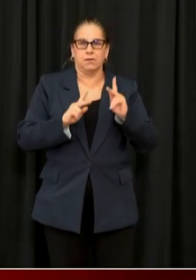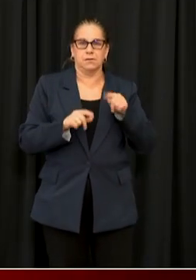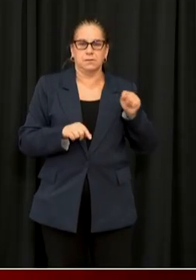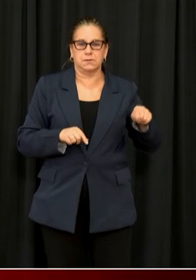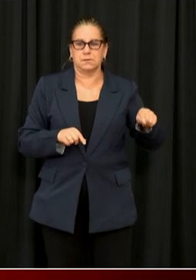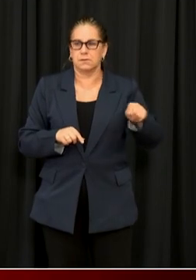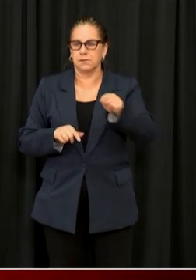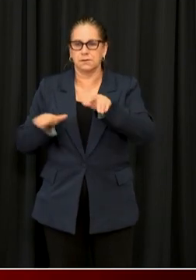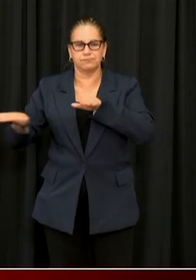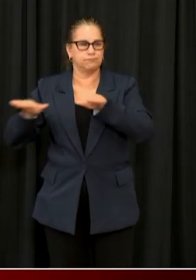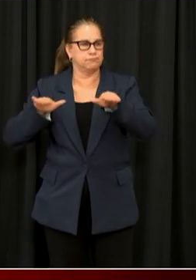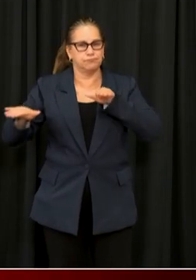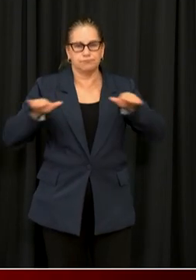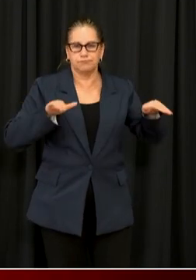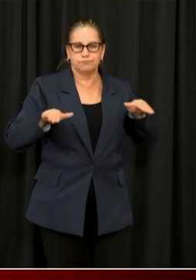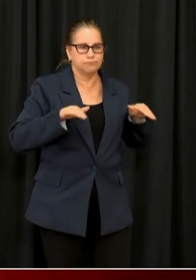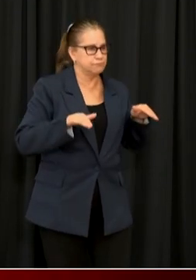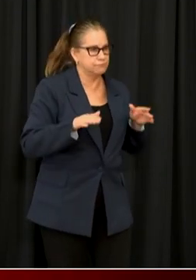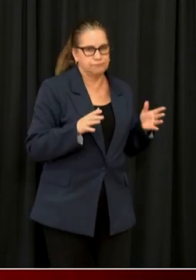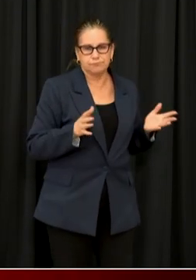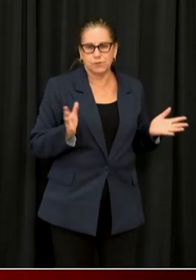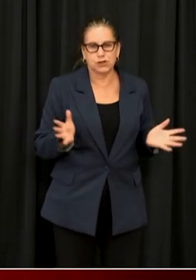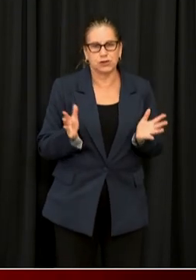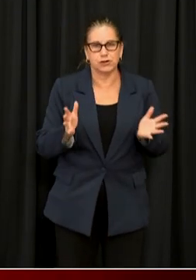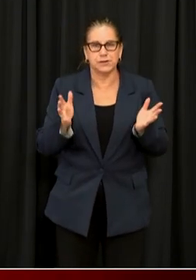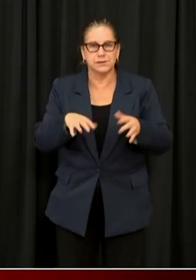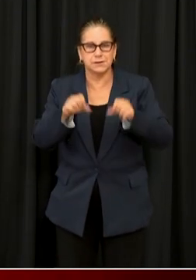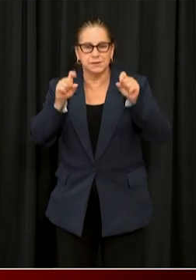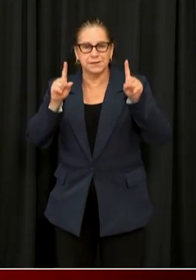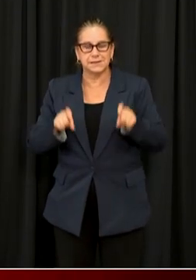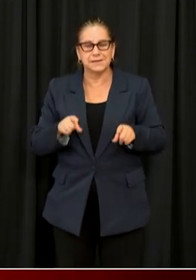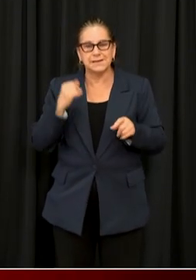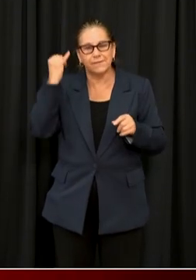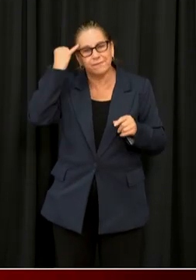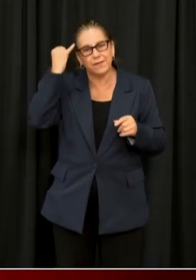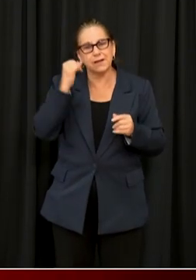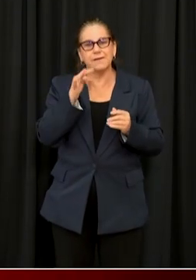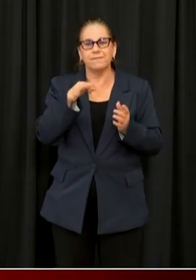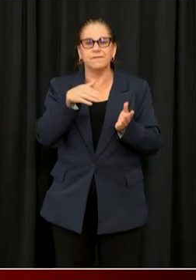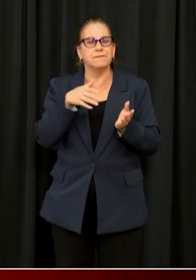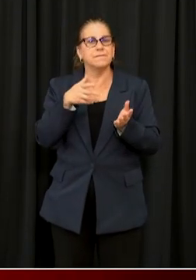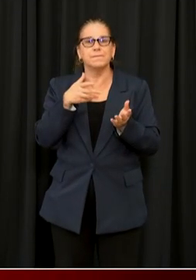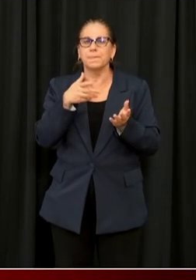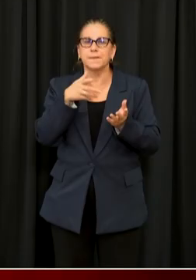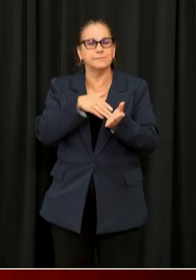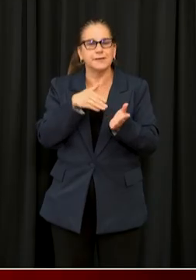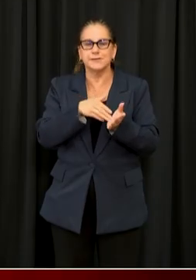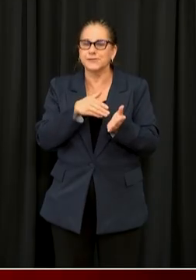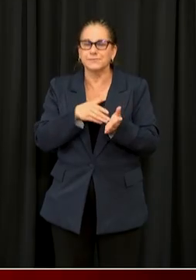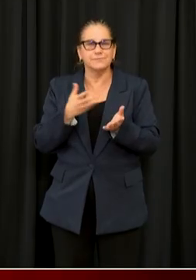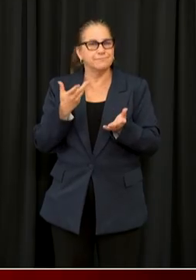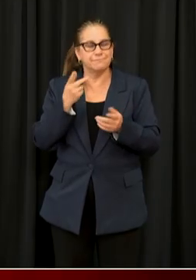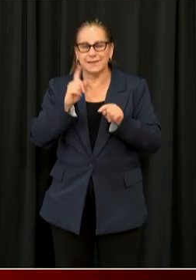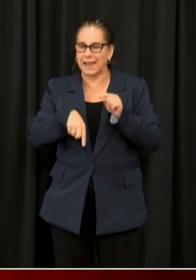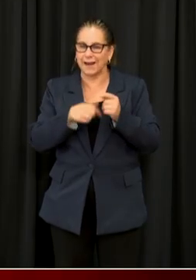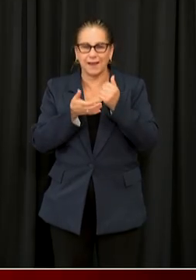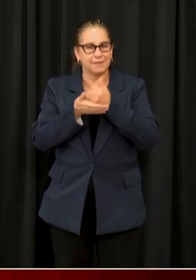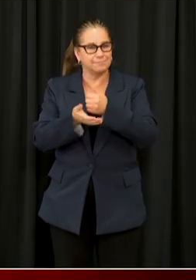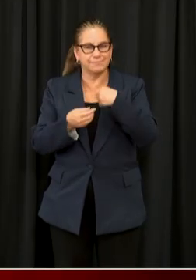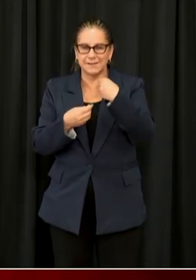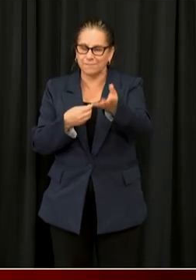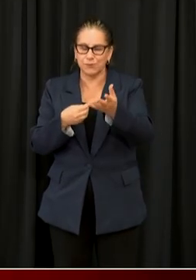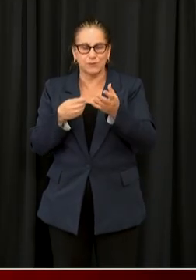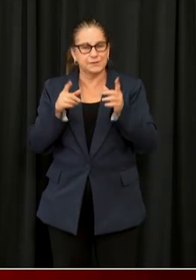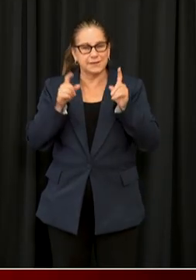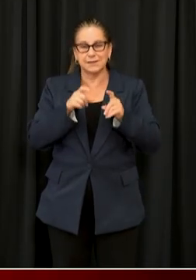a test. If your healthcare provider is unable to offer you a test in their physician's office,